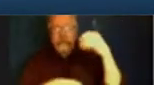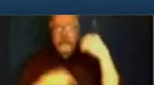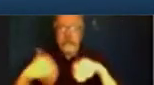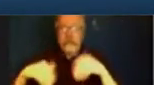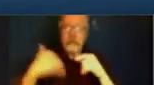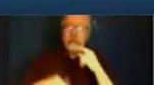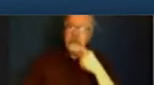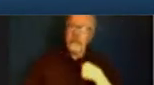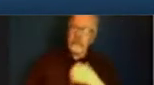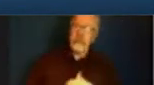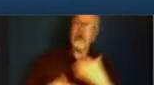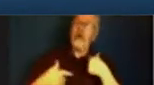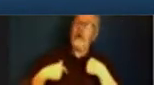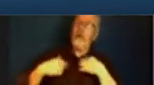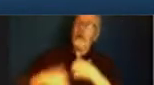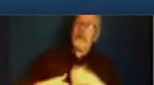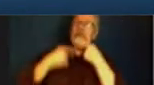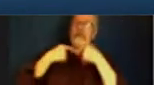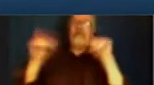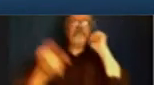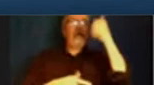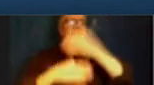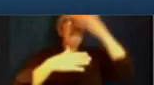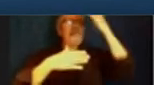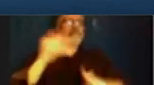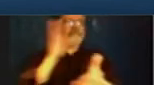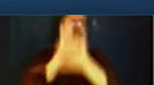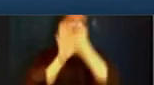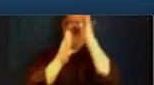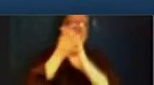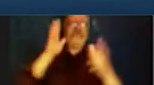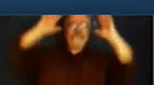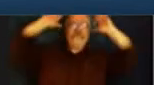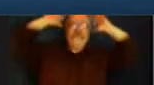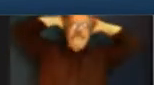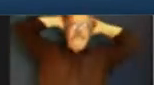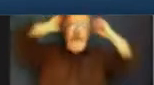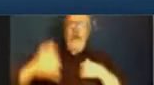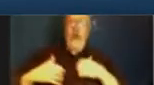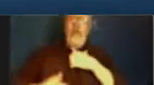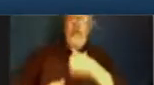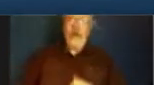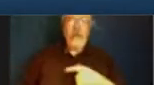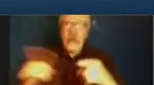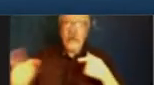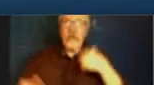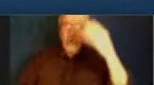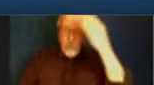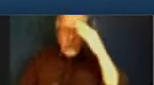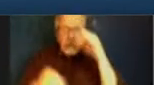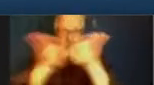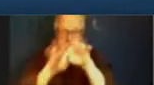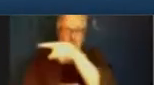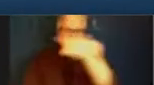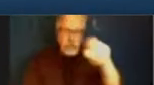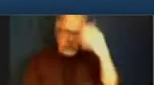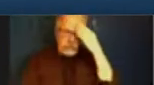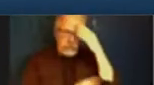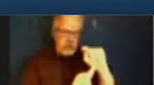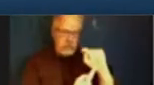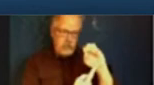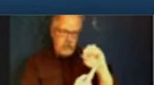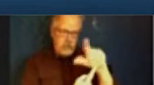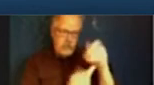better, and we're providing the tools for Washingtonians to do just that. So today we also have